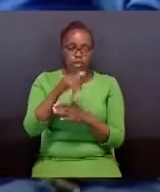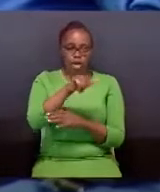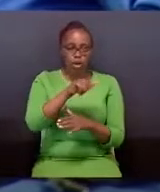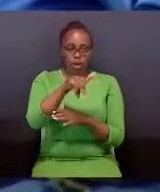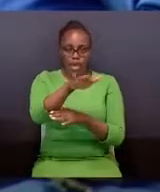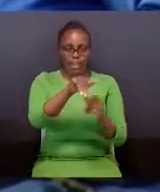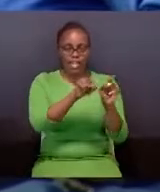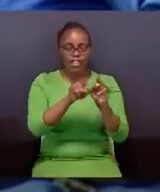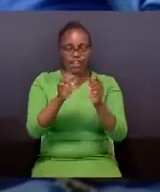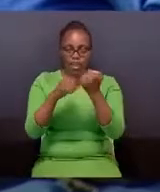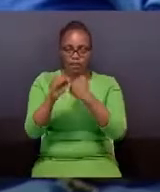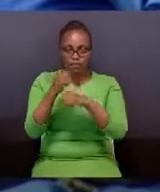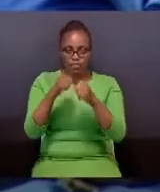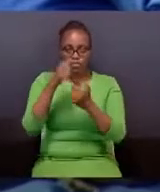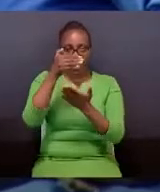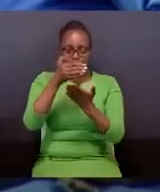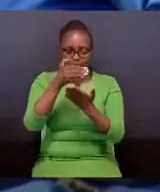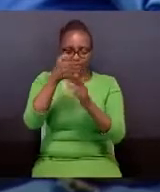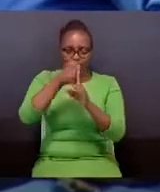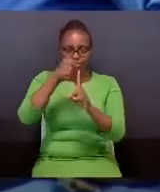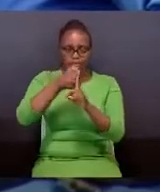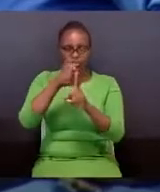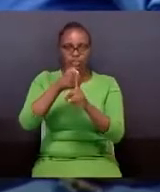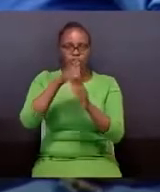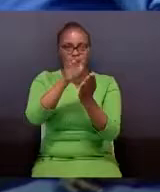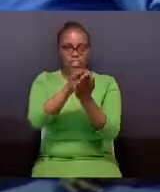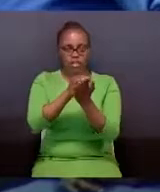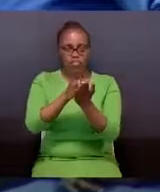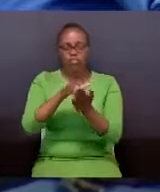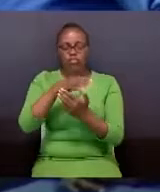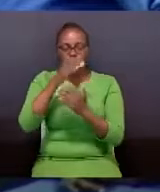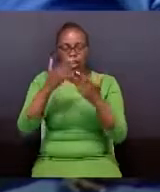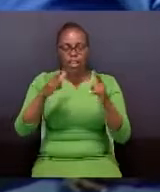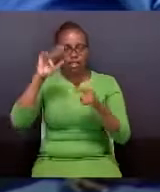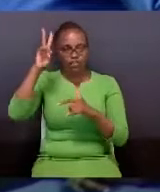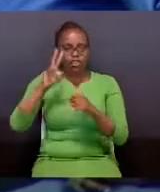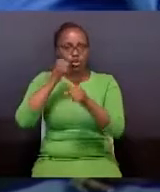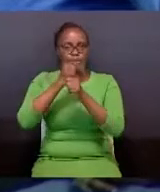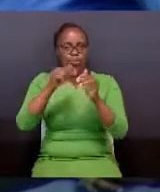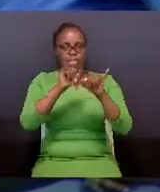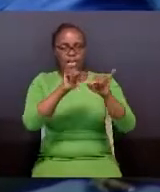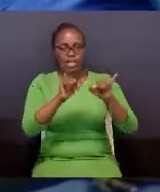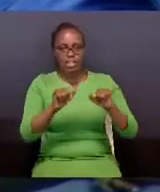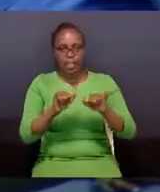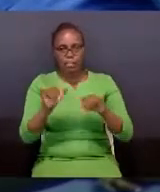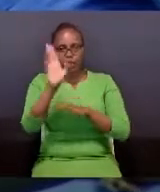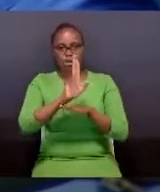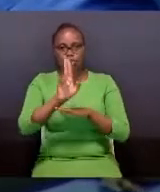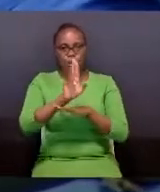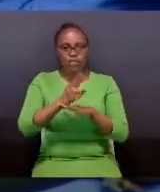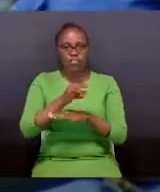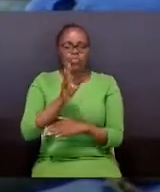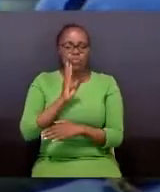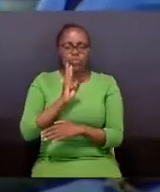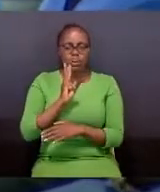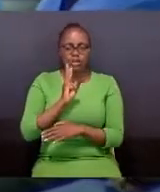towards climate action by advocating for the restoration of Lake Victoria through doing cleanups, using water